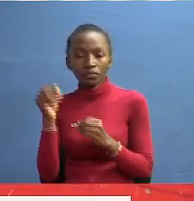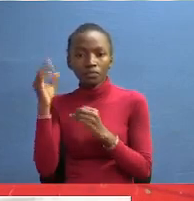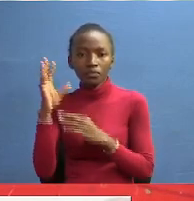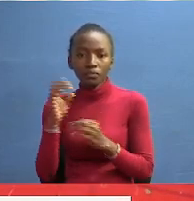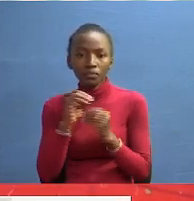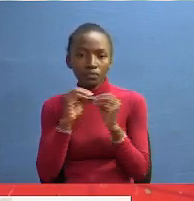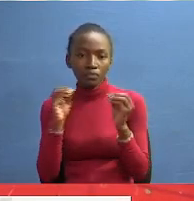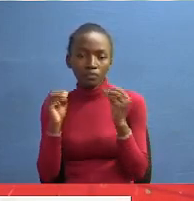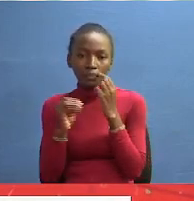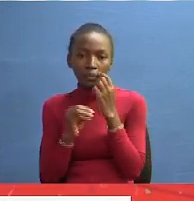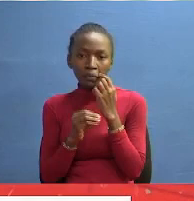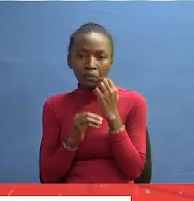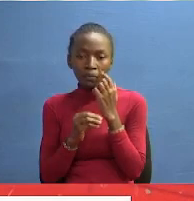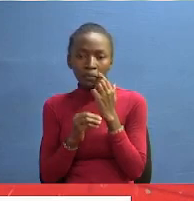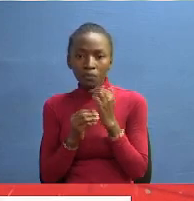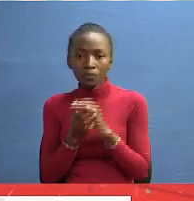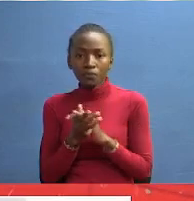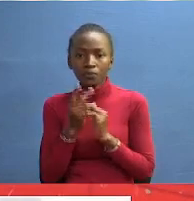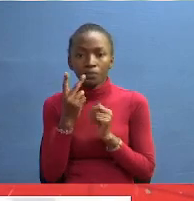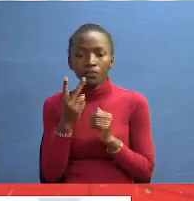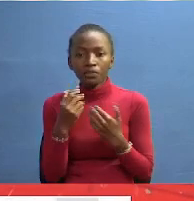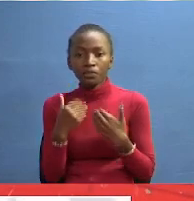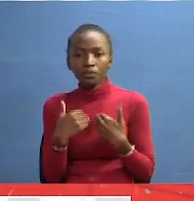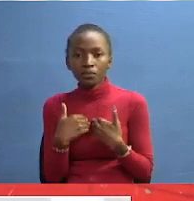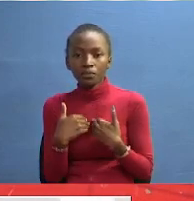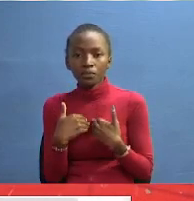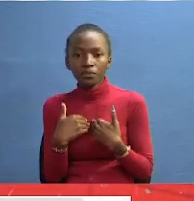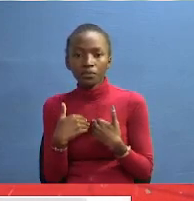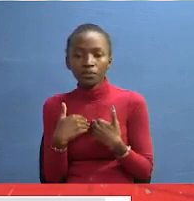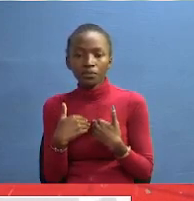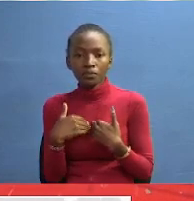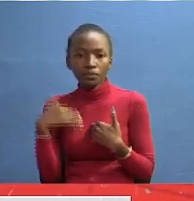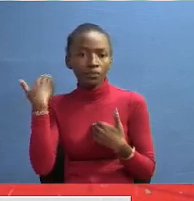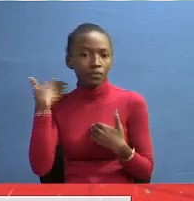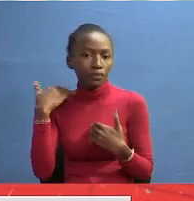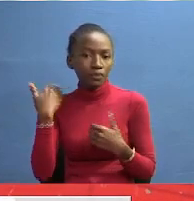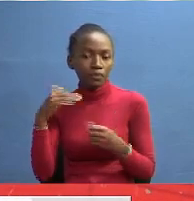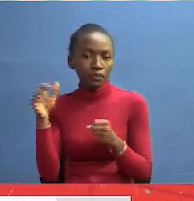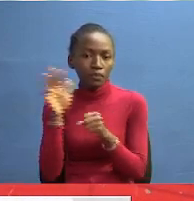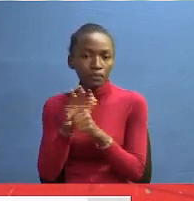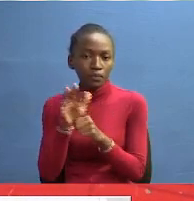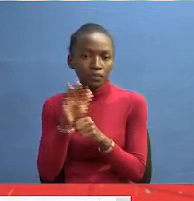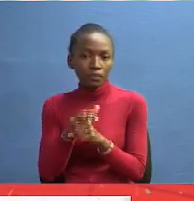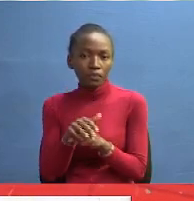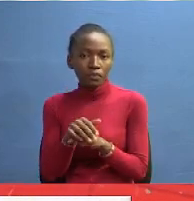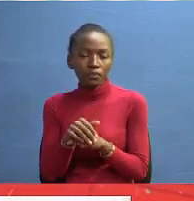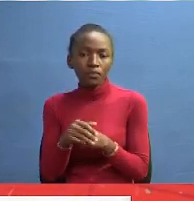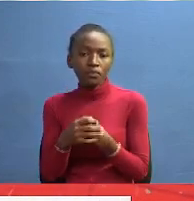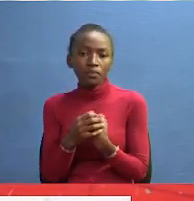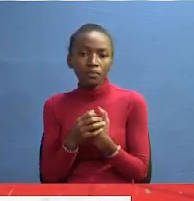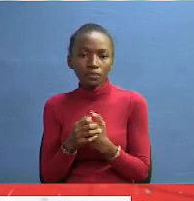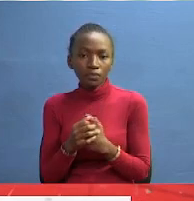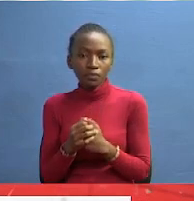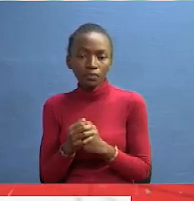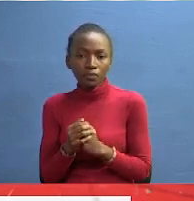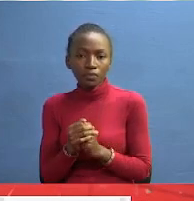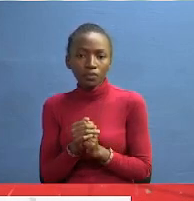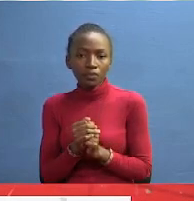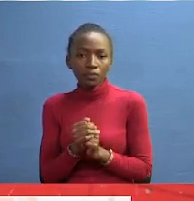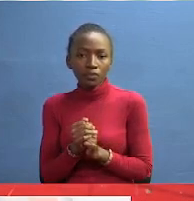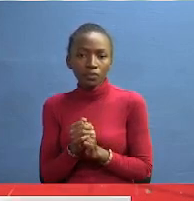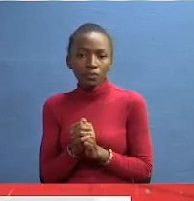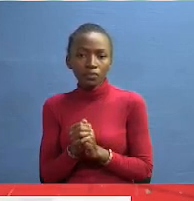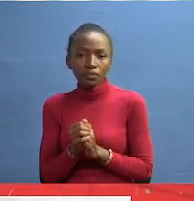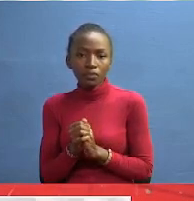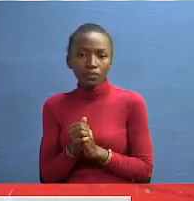Then two, we know that there is a problem of criminality, and we have said that there are high insurgencies where you notice that